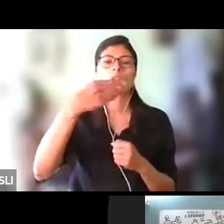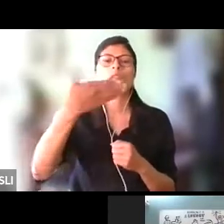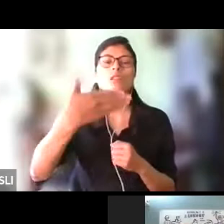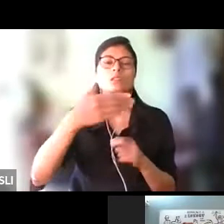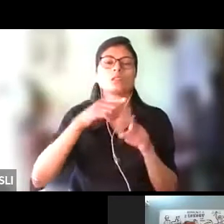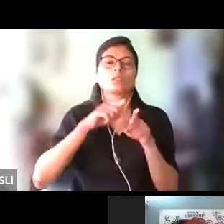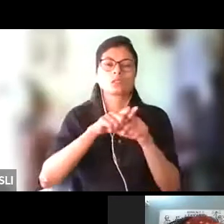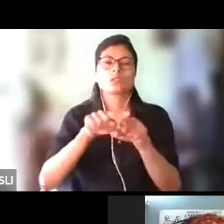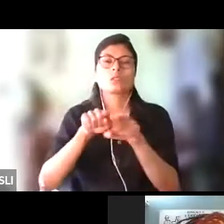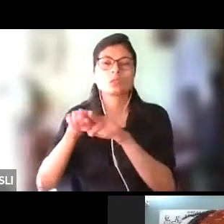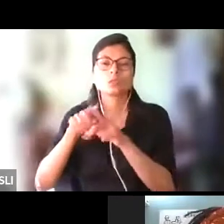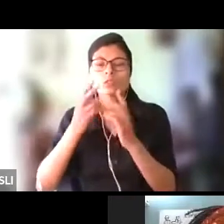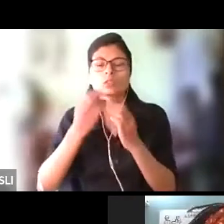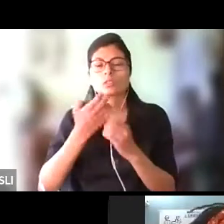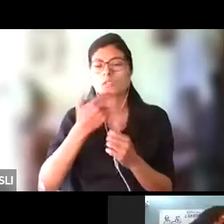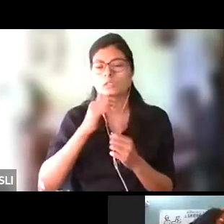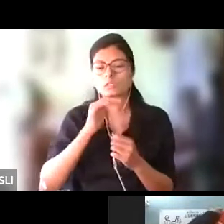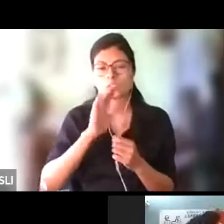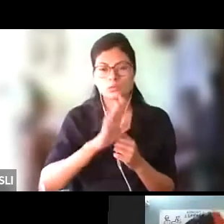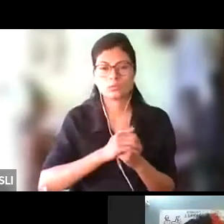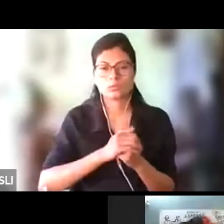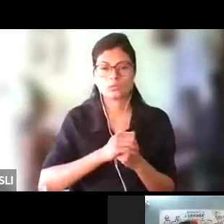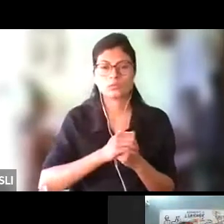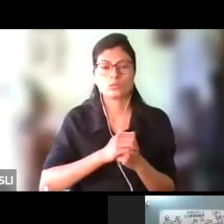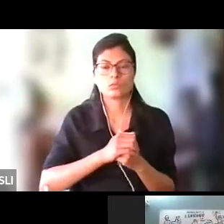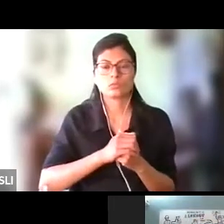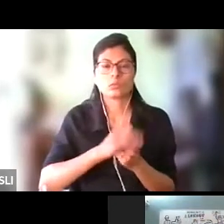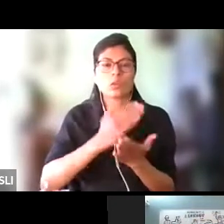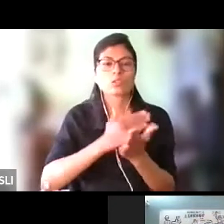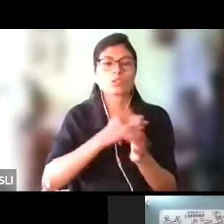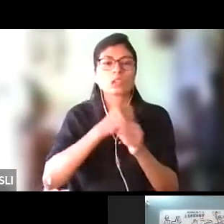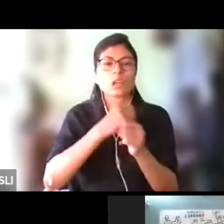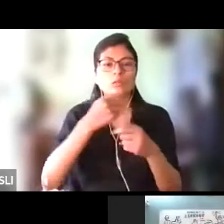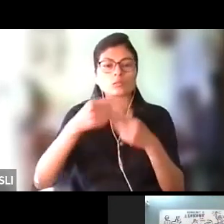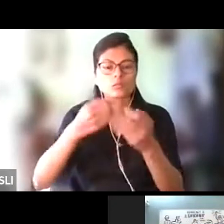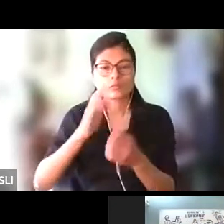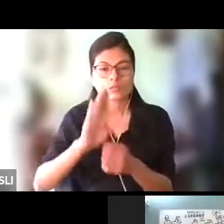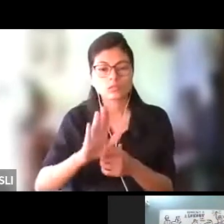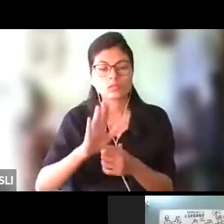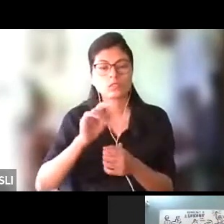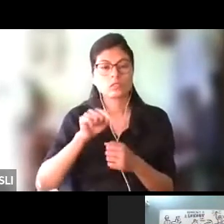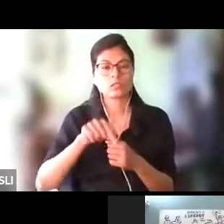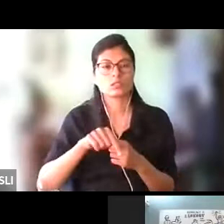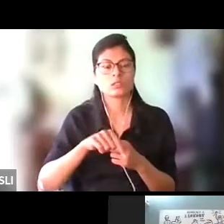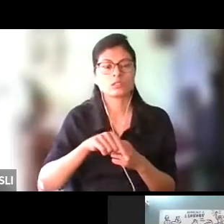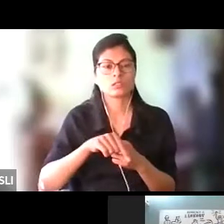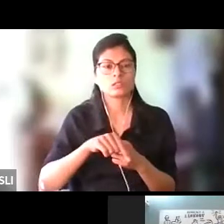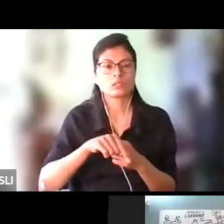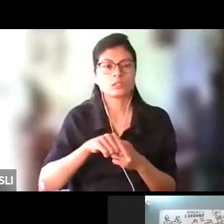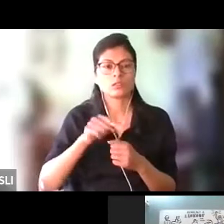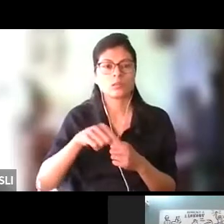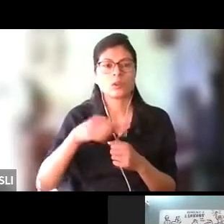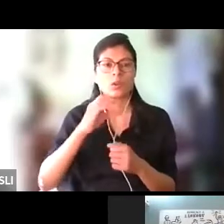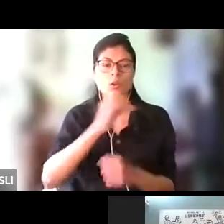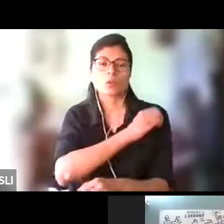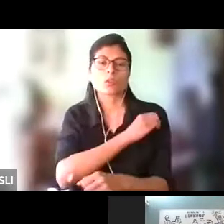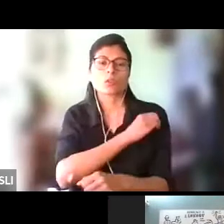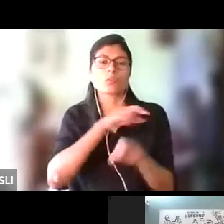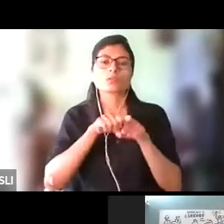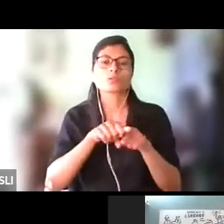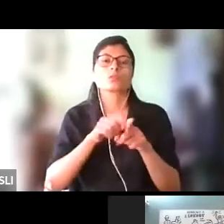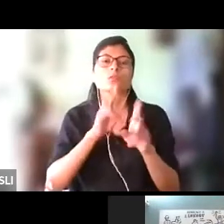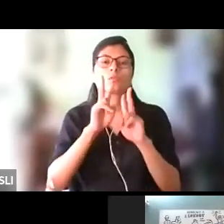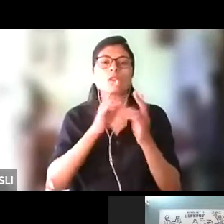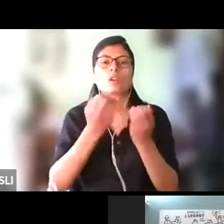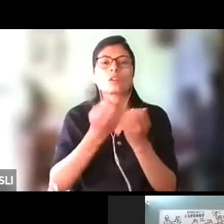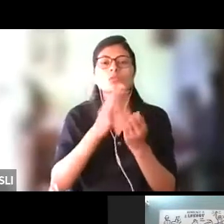each other based on the crises that they would have identified. I'll start with Pratima and then I'll have Phylicia go. So Pratima,